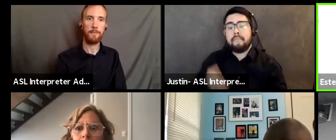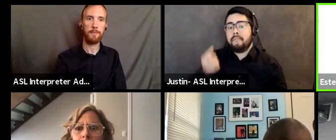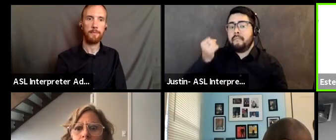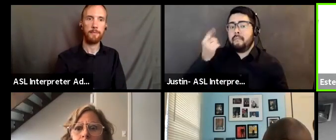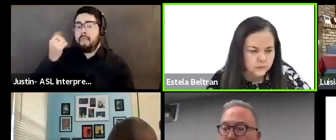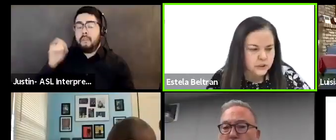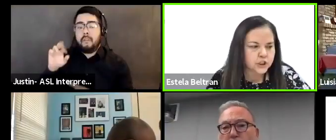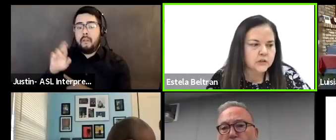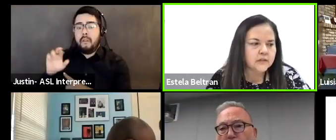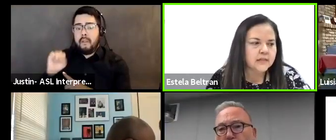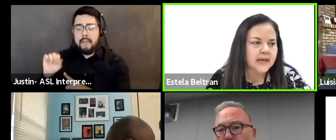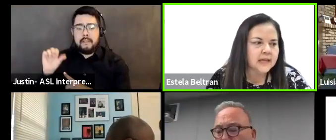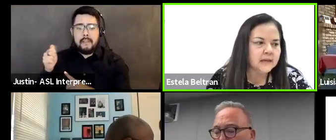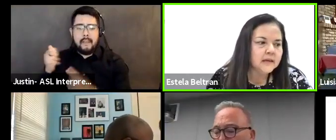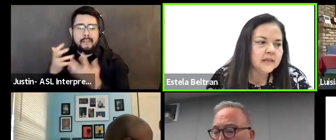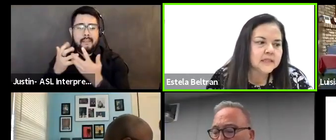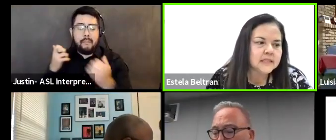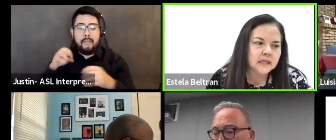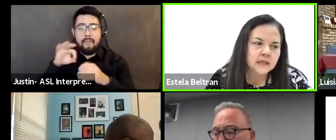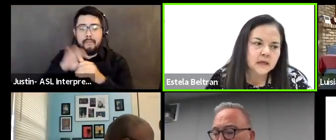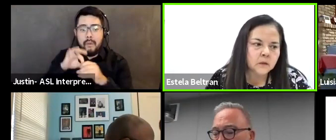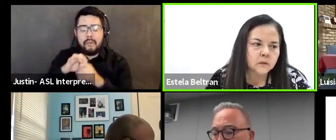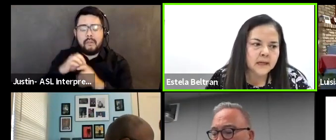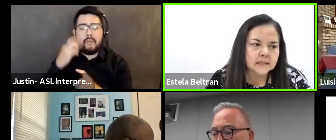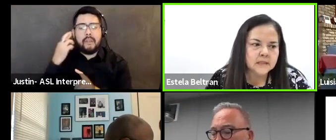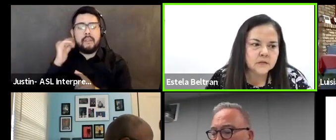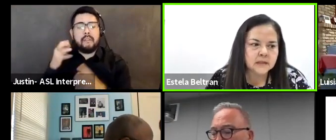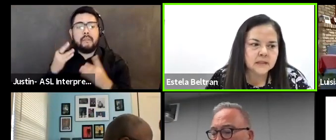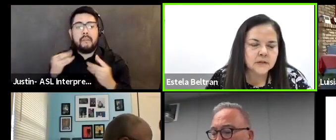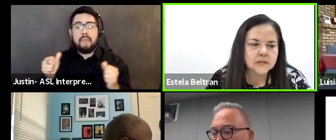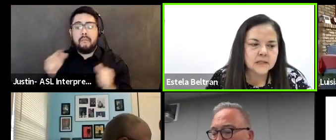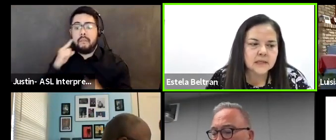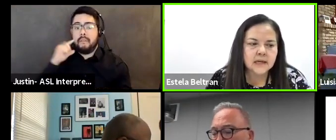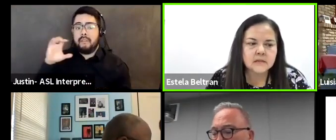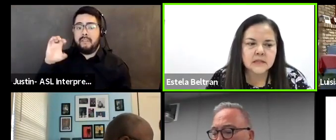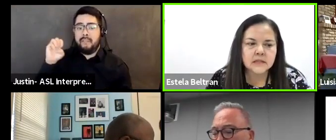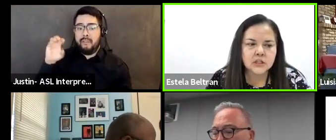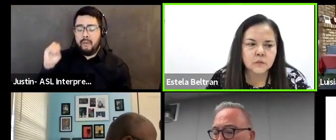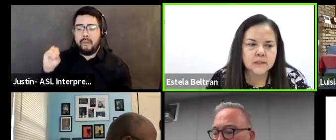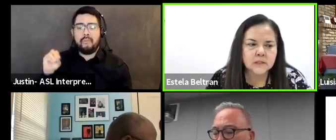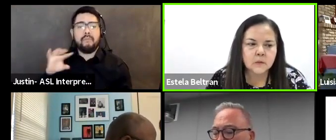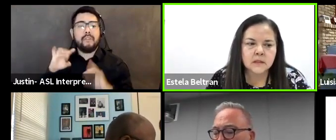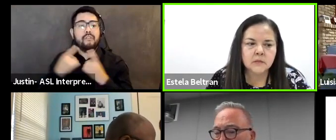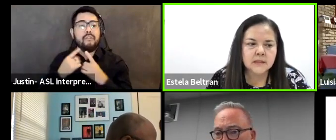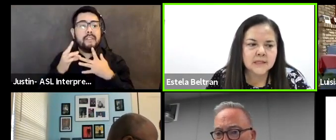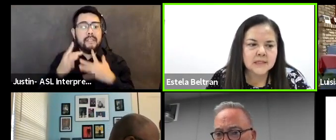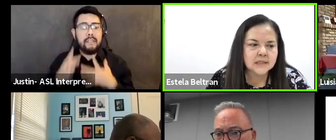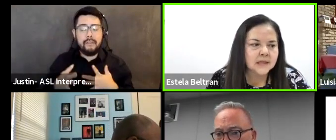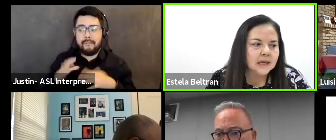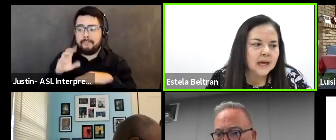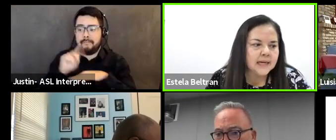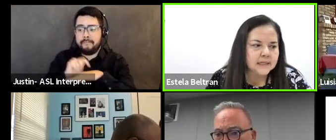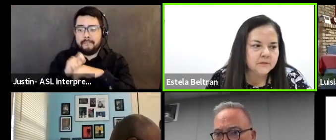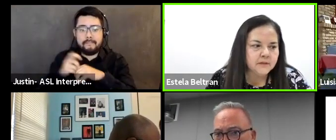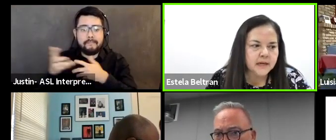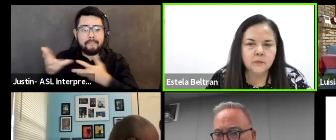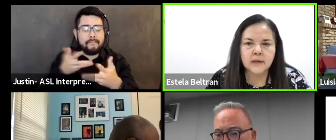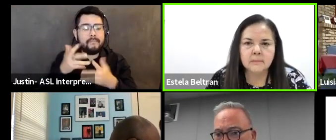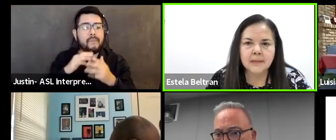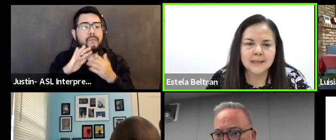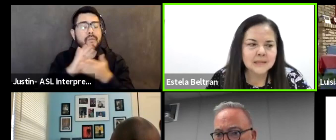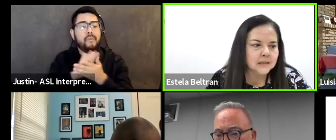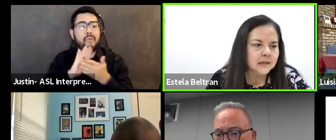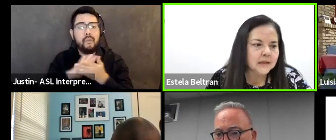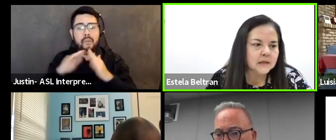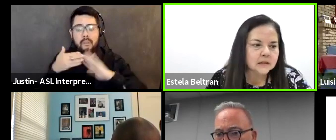resolution to ensure that the ceo and district leaders in consultation with school communities identify